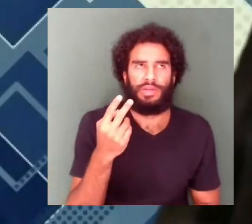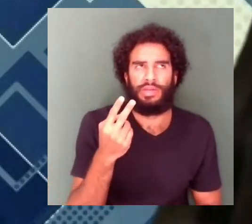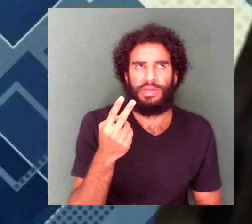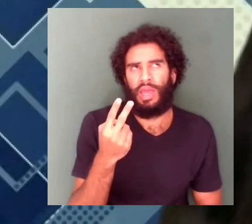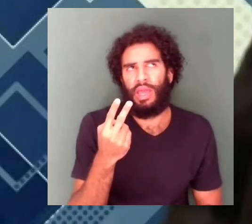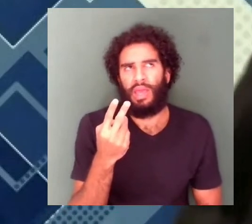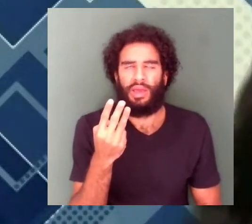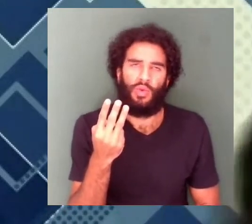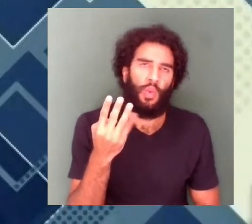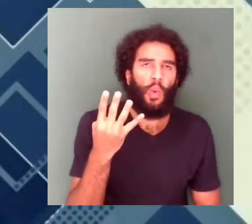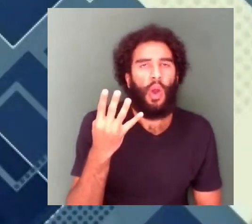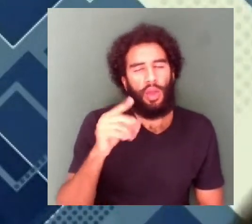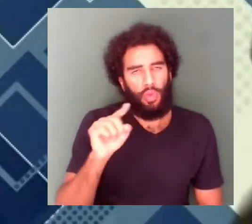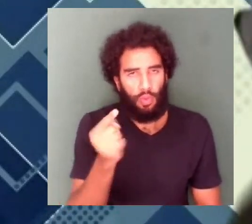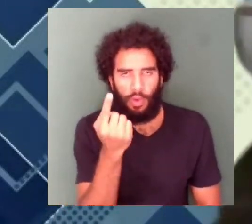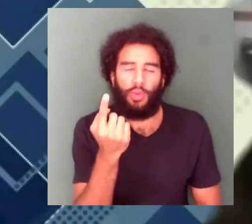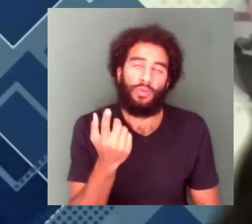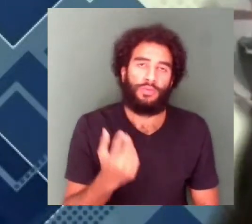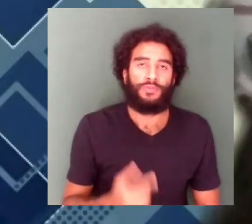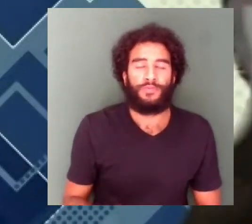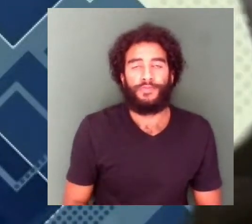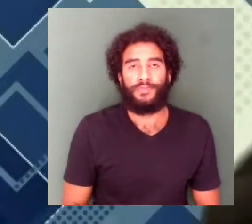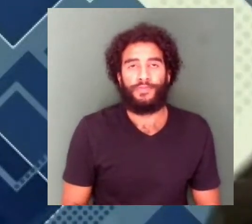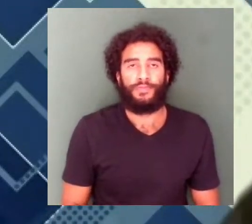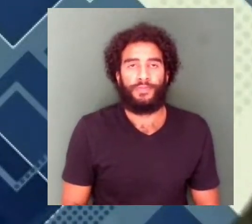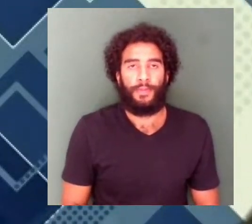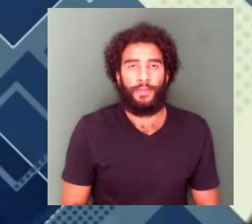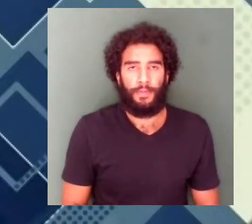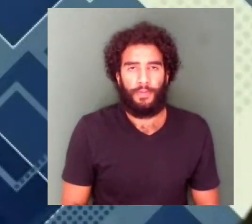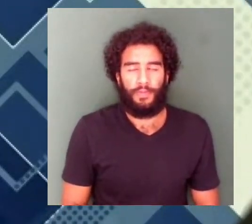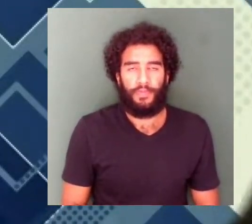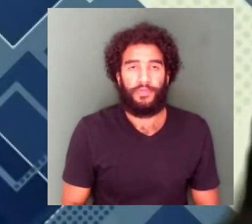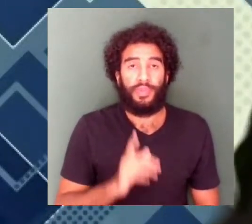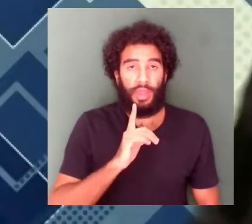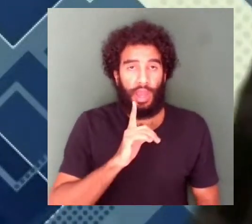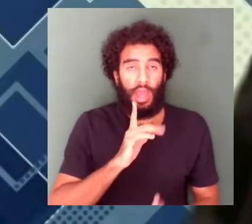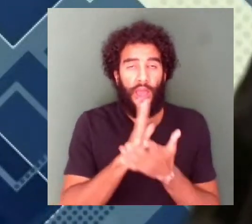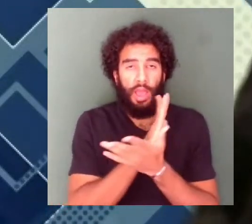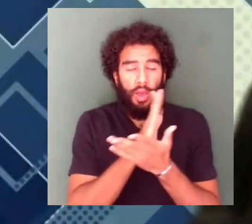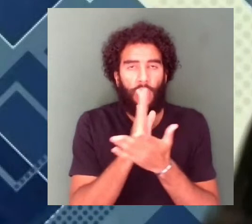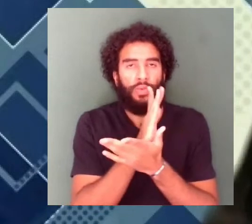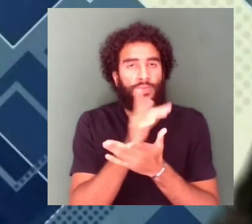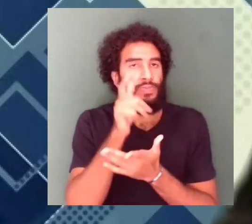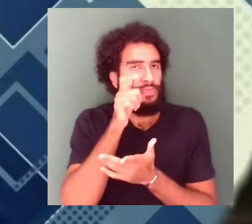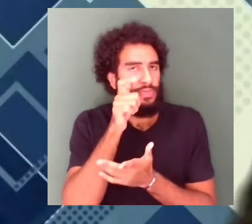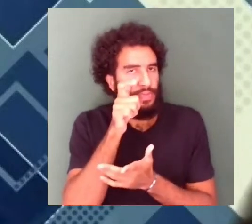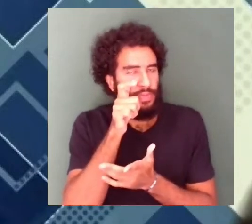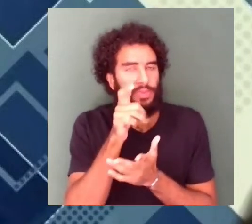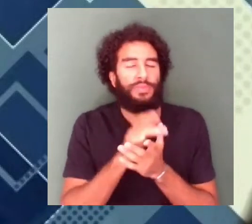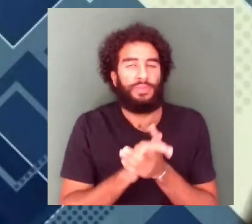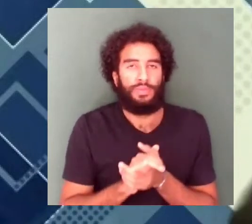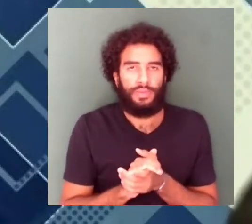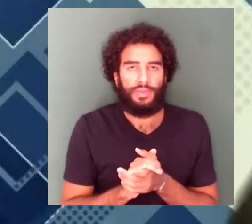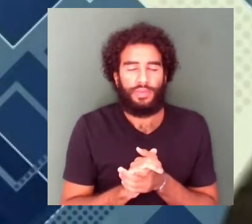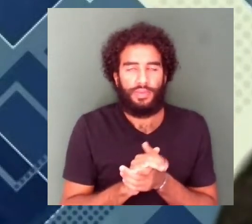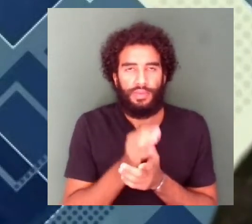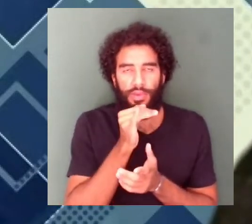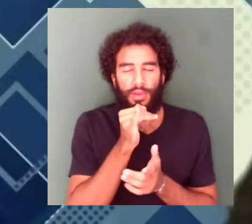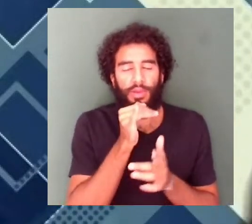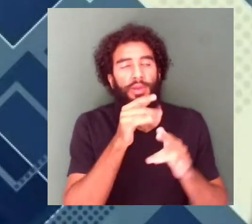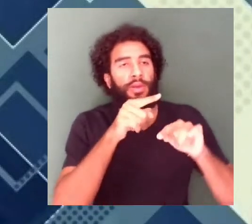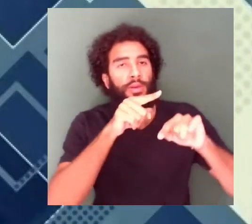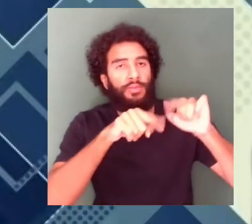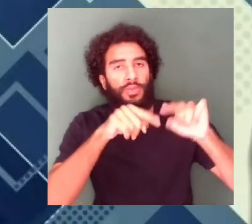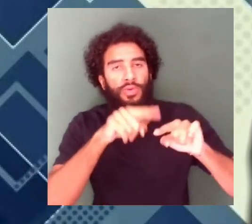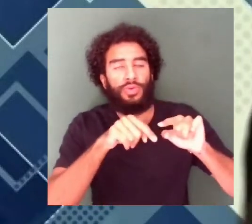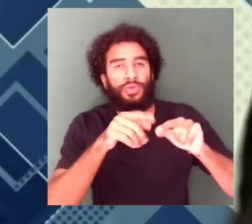year, and we have had some very interesting results, such as